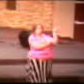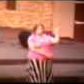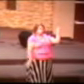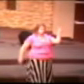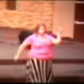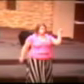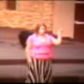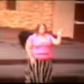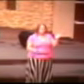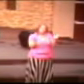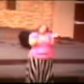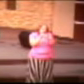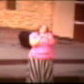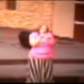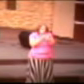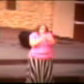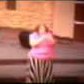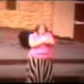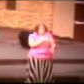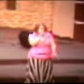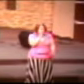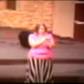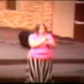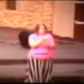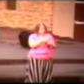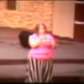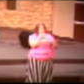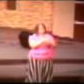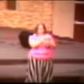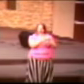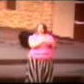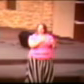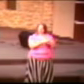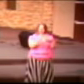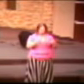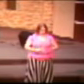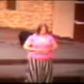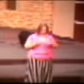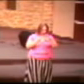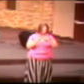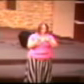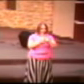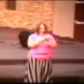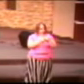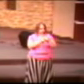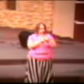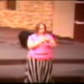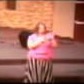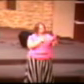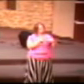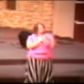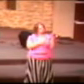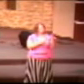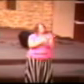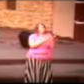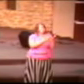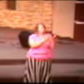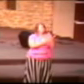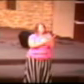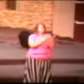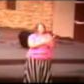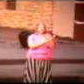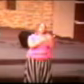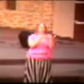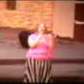It's a small group of disciples who commit to sharing life together. On the back of this page, you've got something